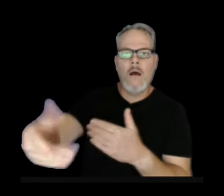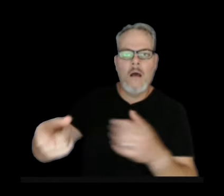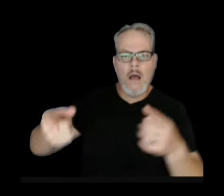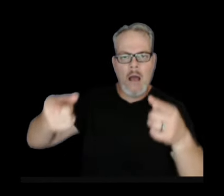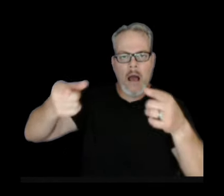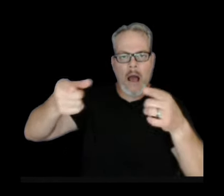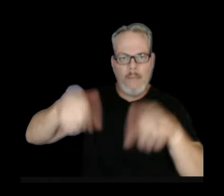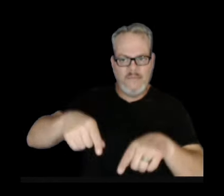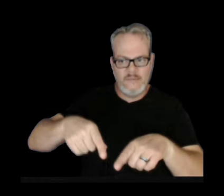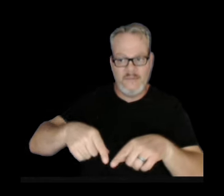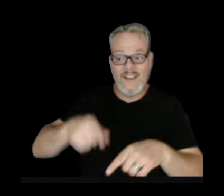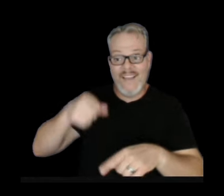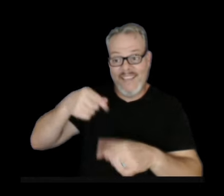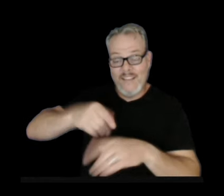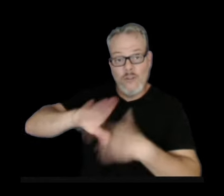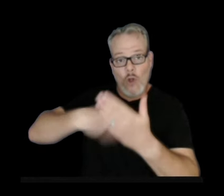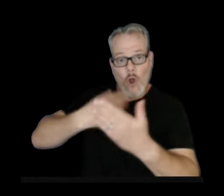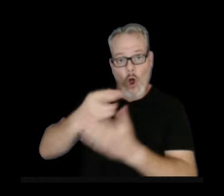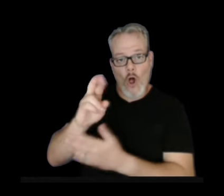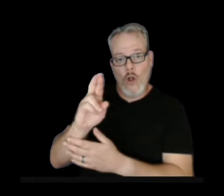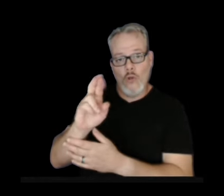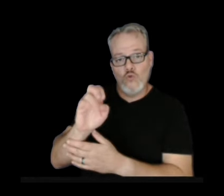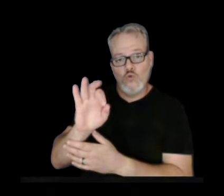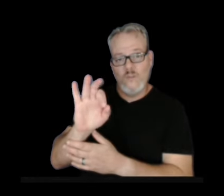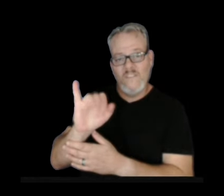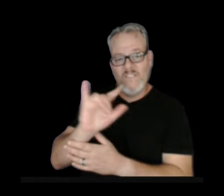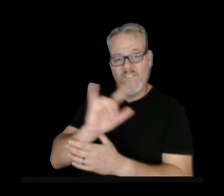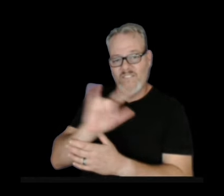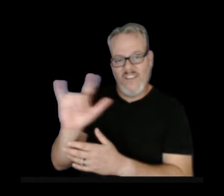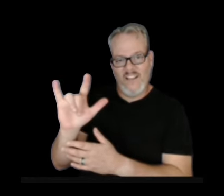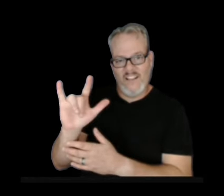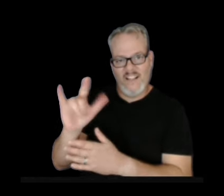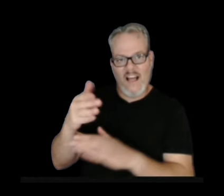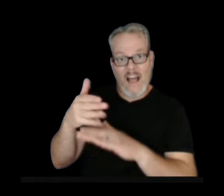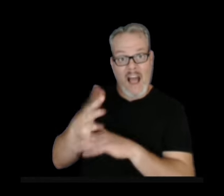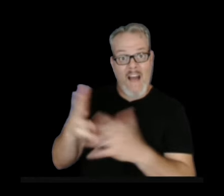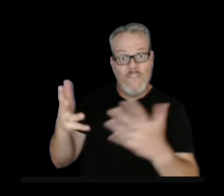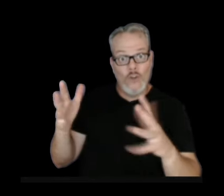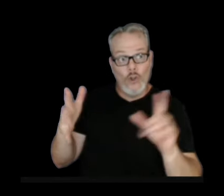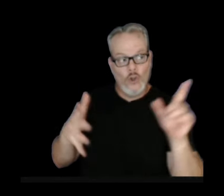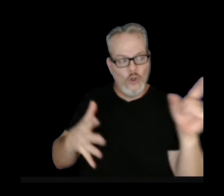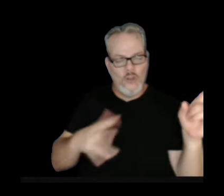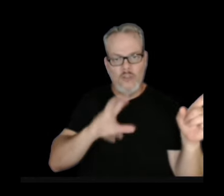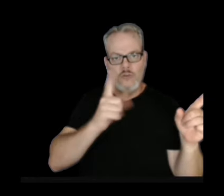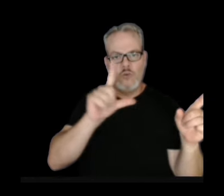following its 2022 eruption. And that's our Hawaiian Volcano summary for this week.